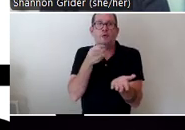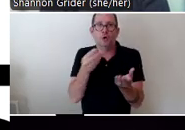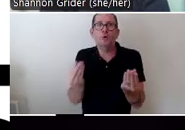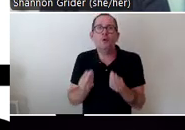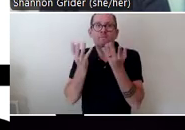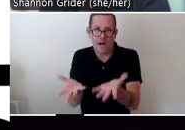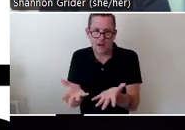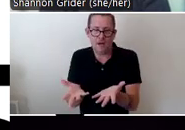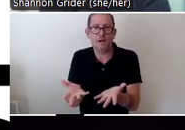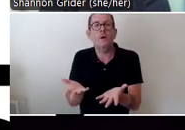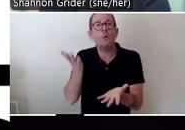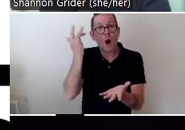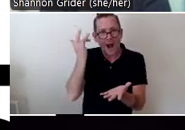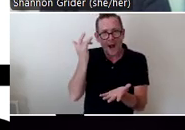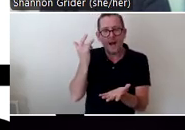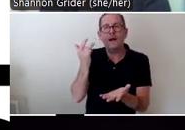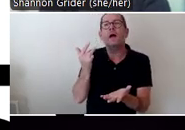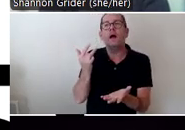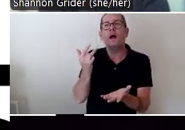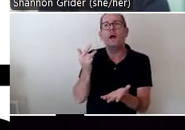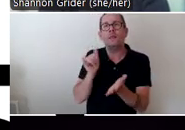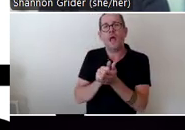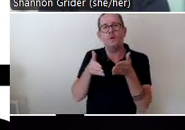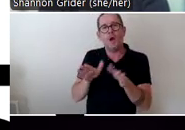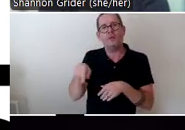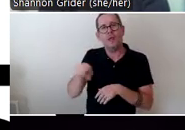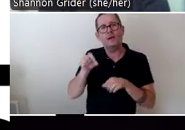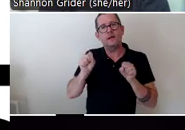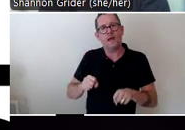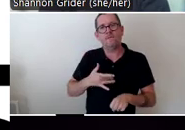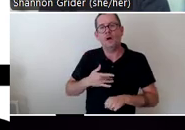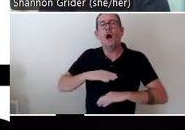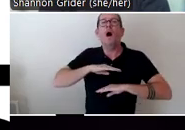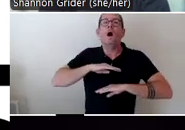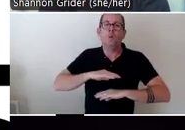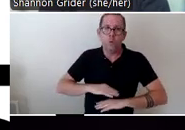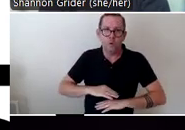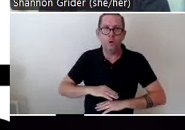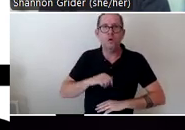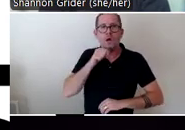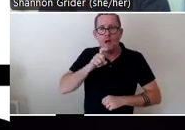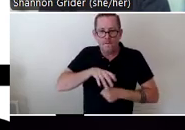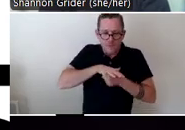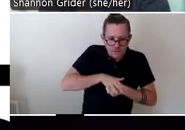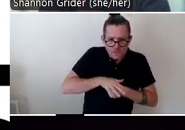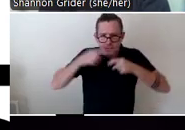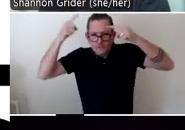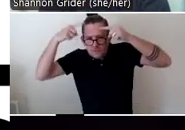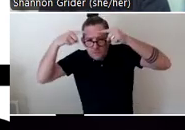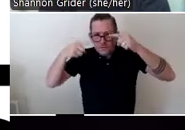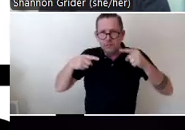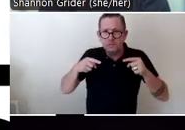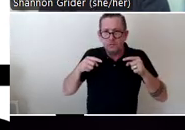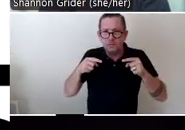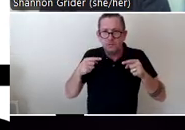go. So this is something that we recommend that you provide services so that these individuals, when they